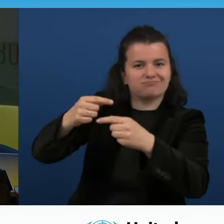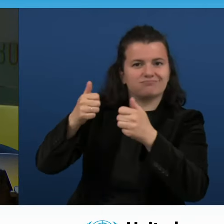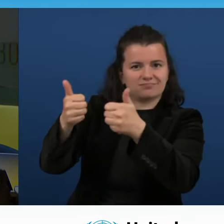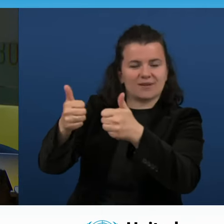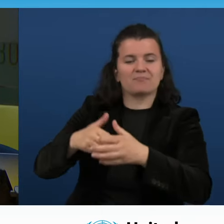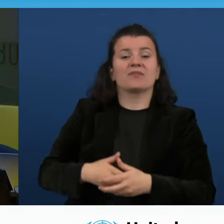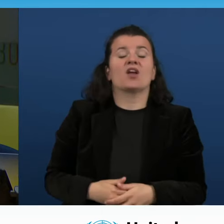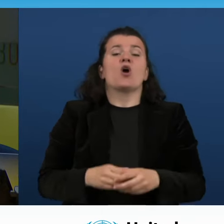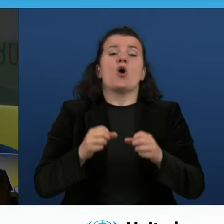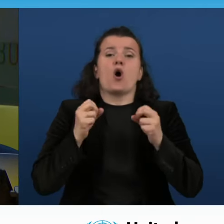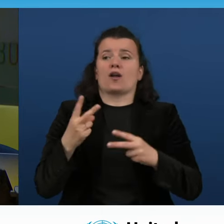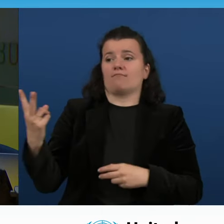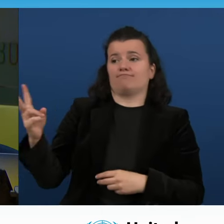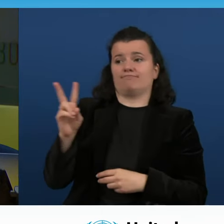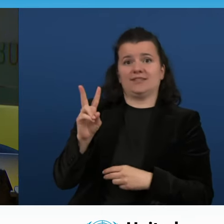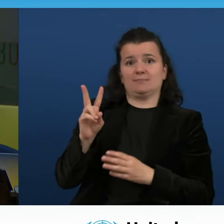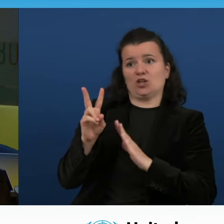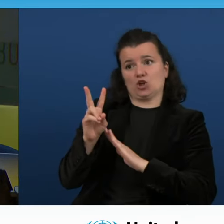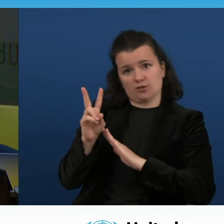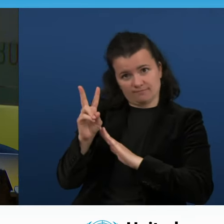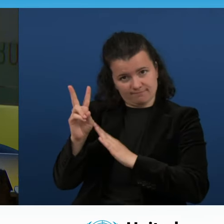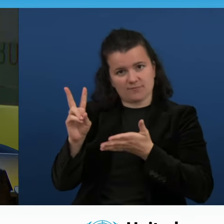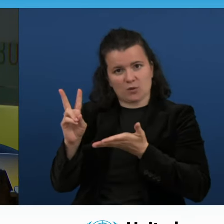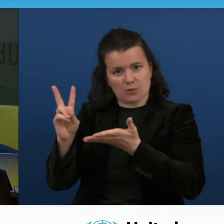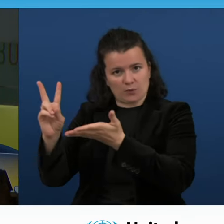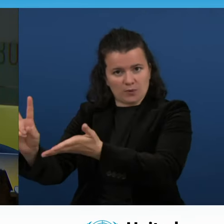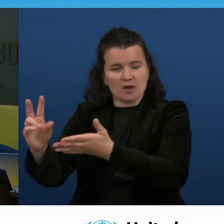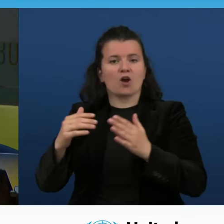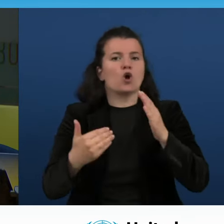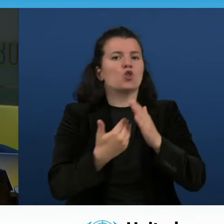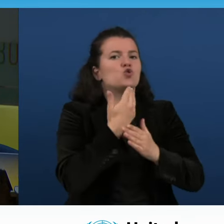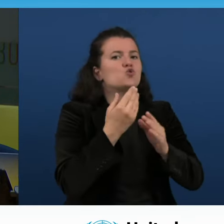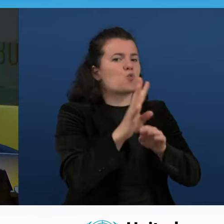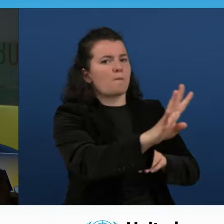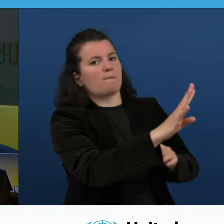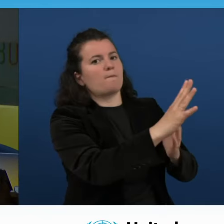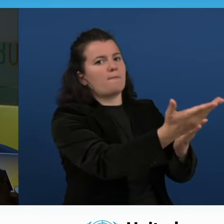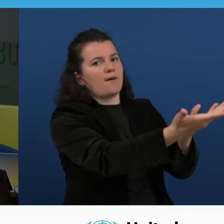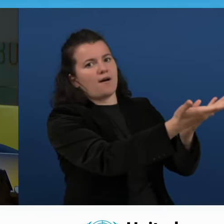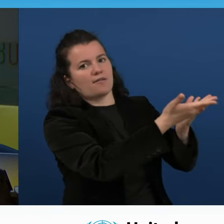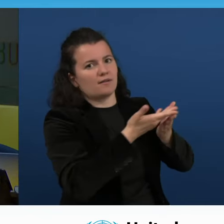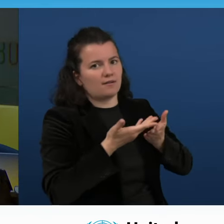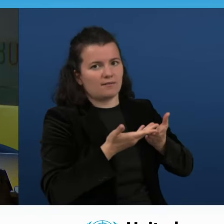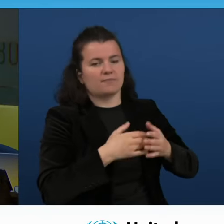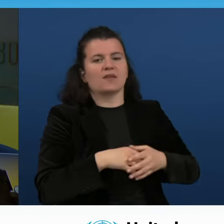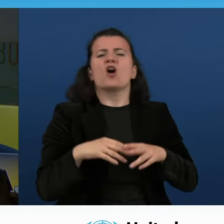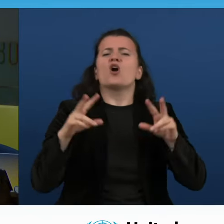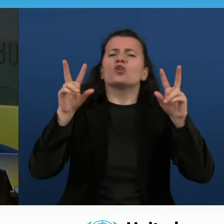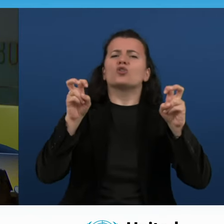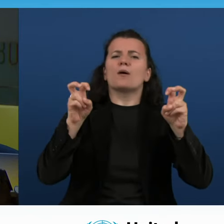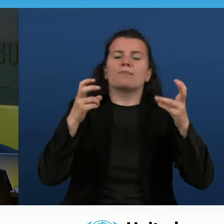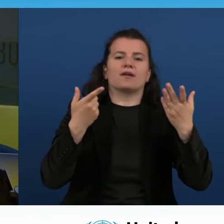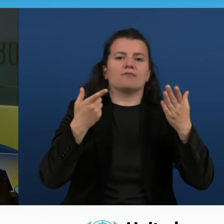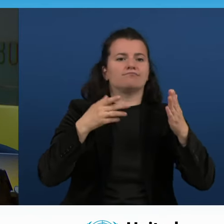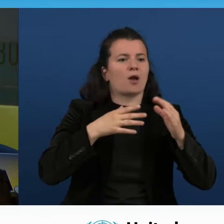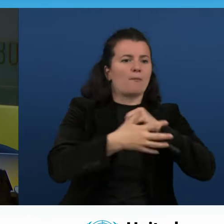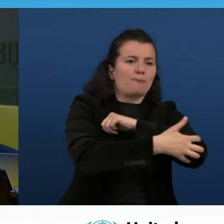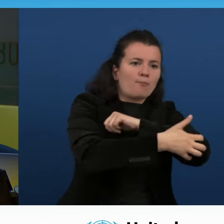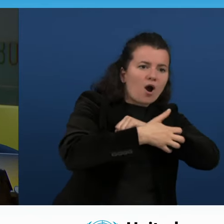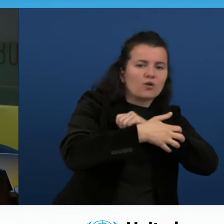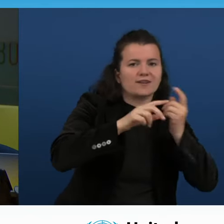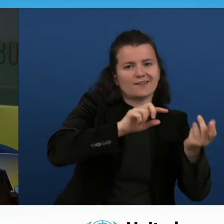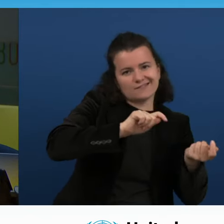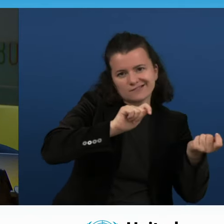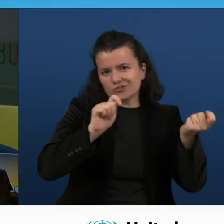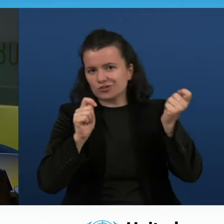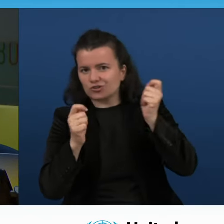on progressing from poverty to prosperity, youth as agents of change.